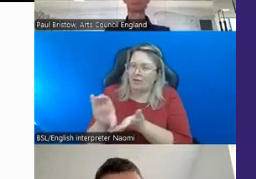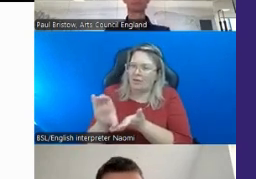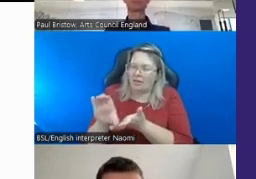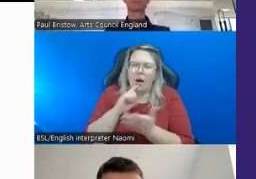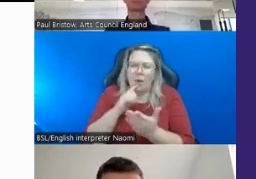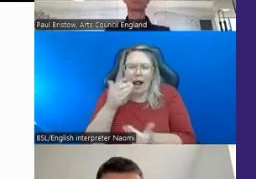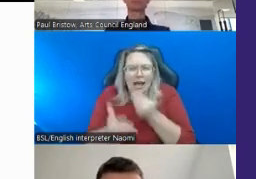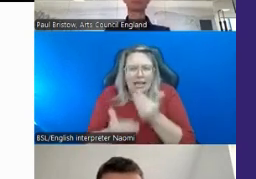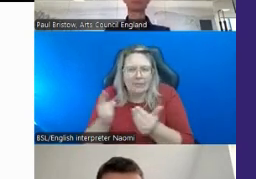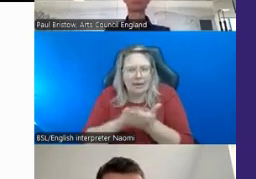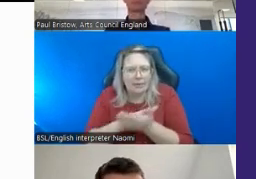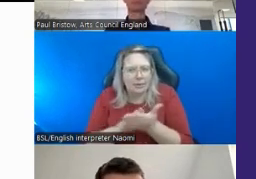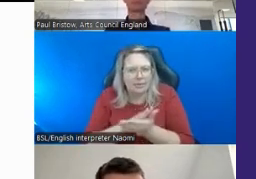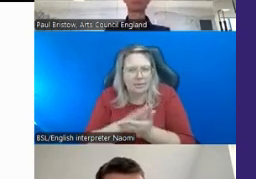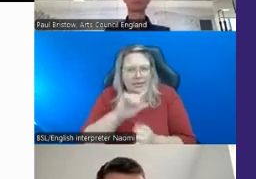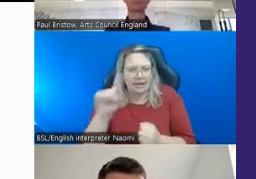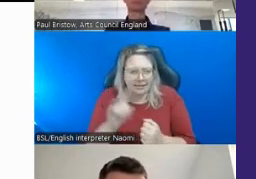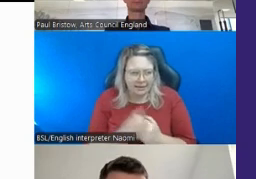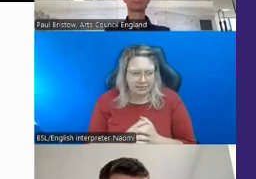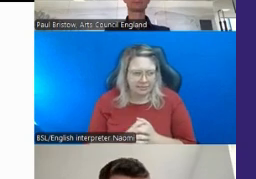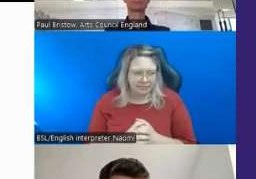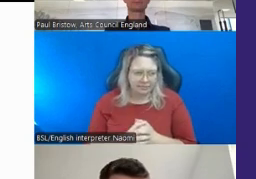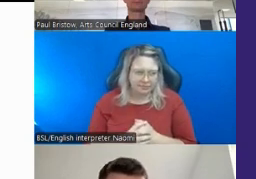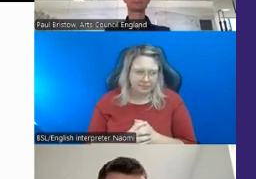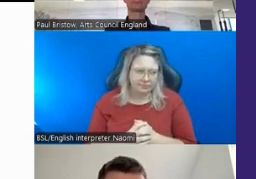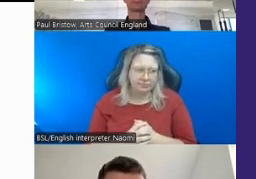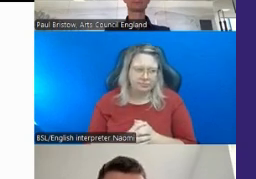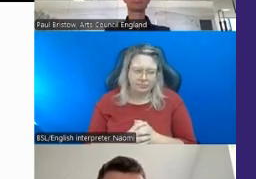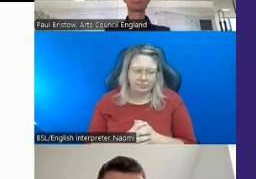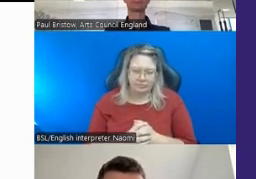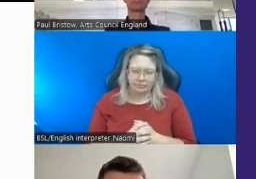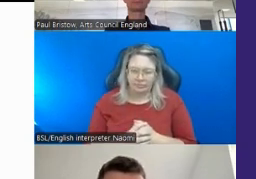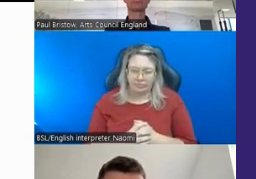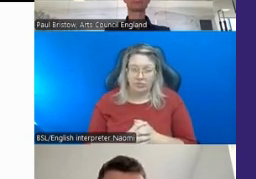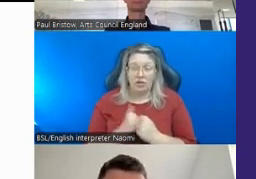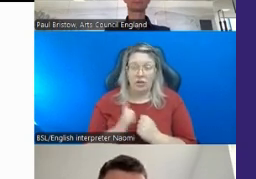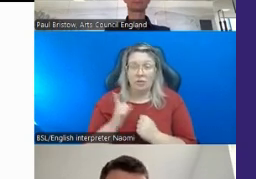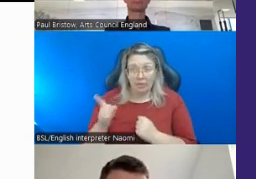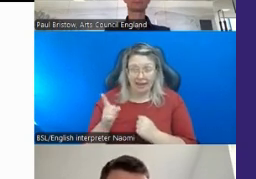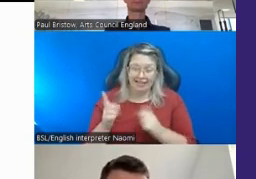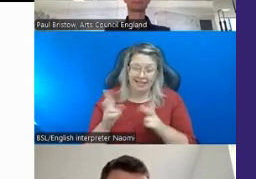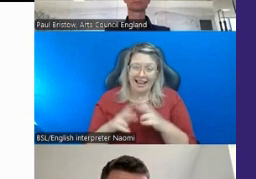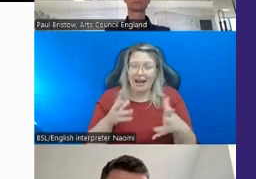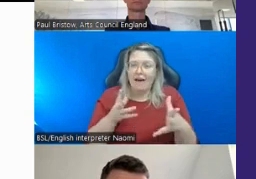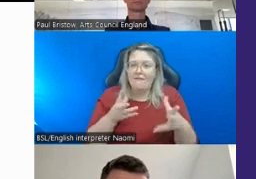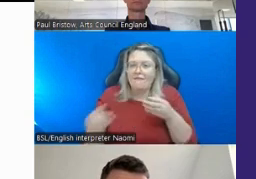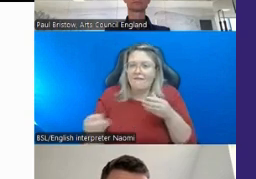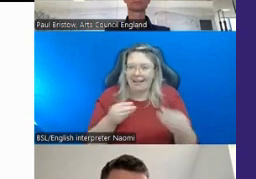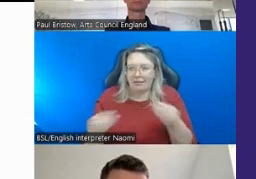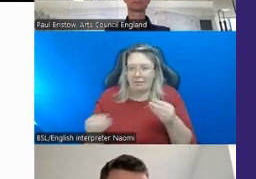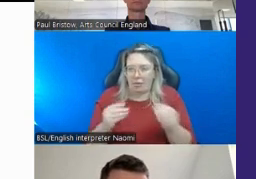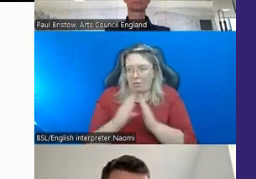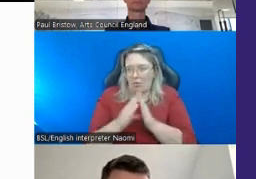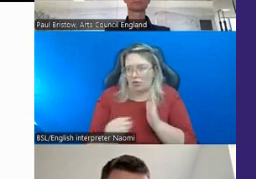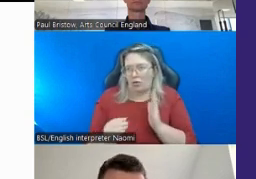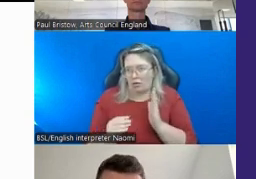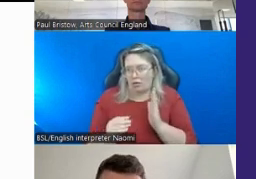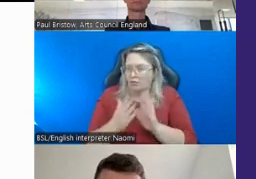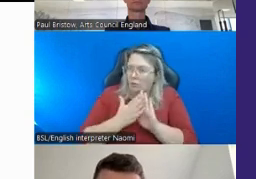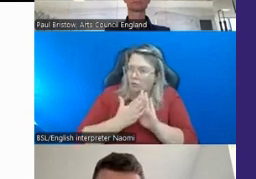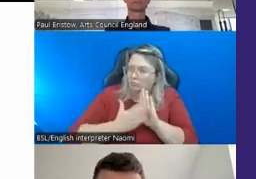is. So the idea is that it is a flexible long-term funding model for those strategic authorities,